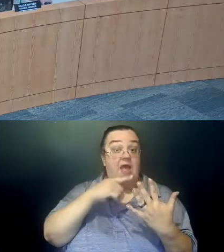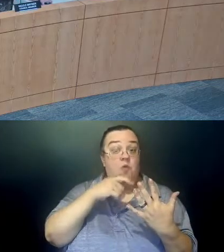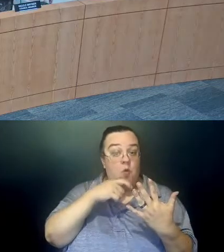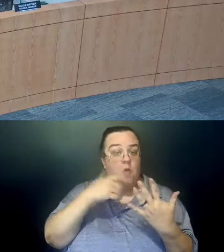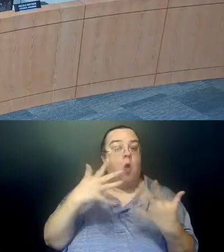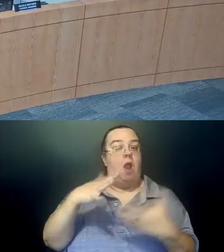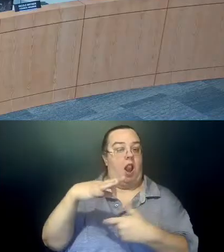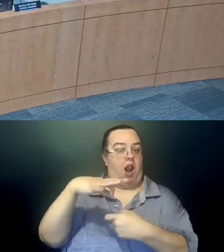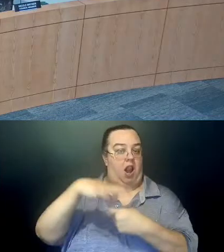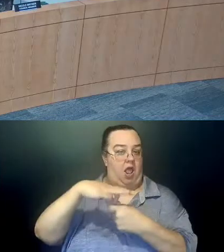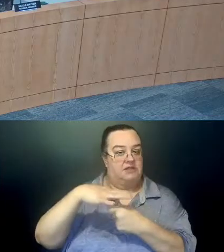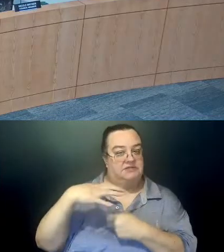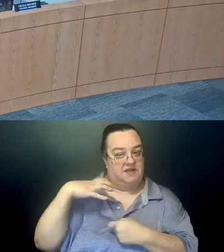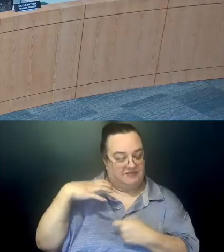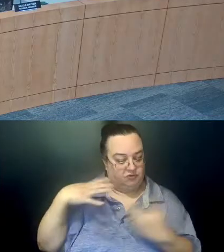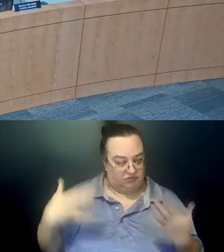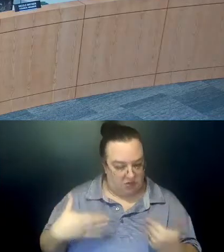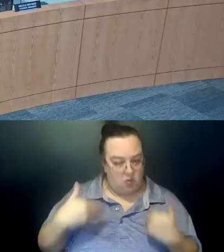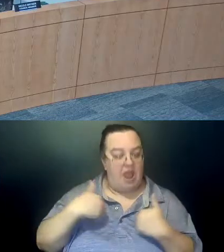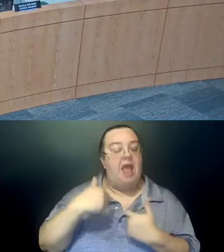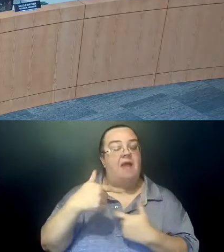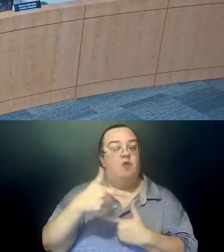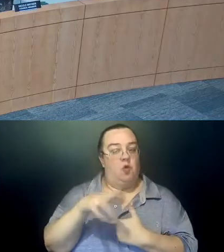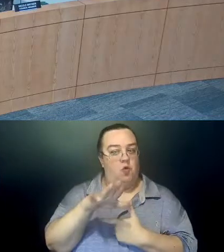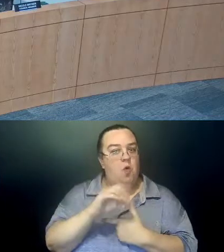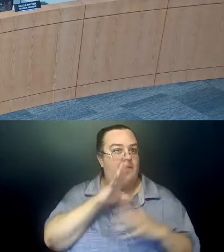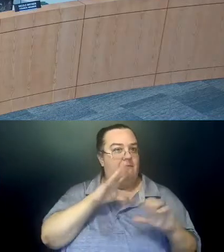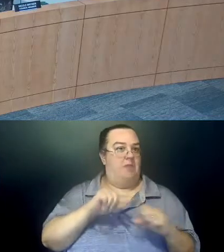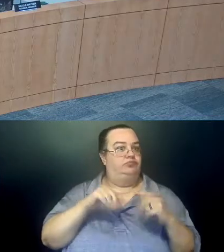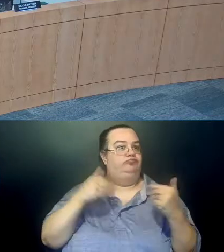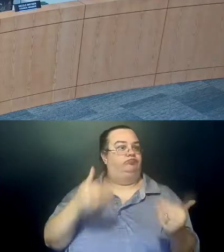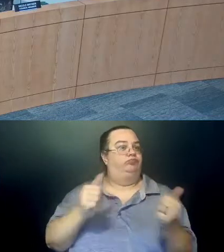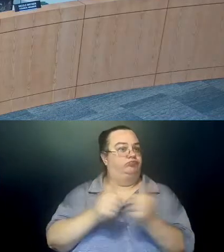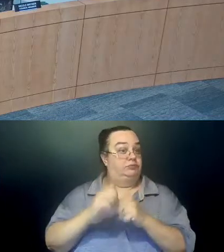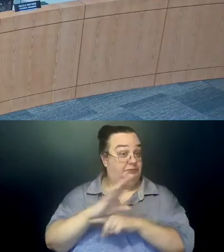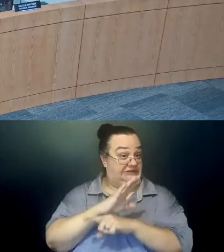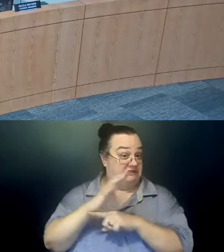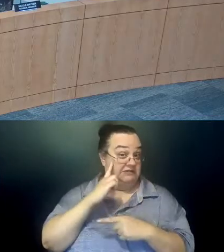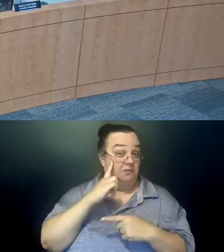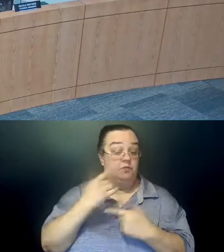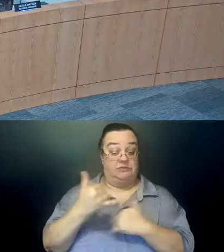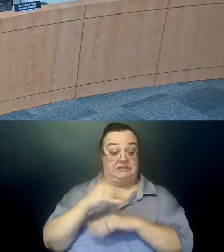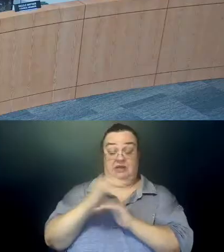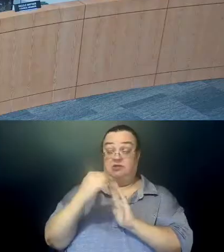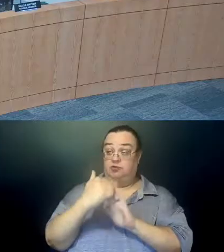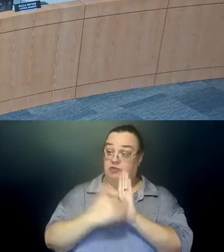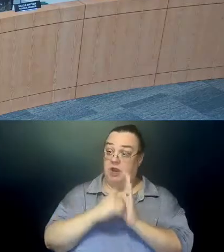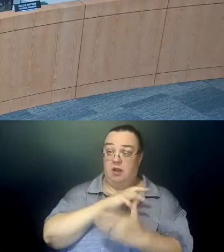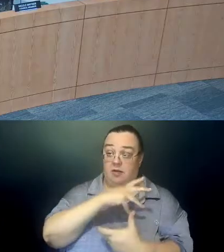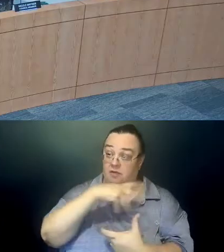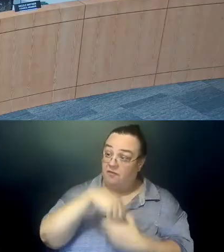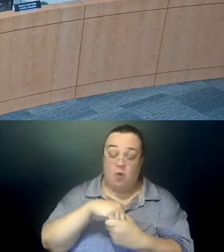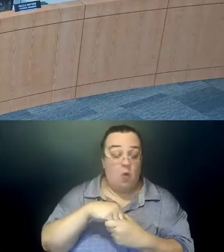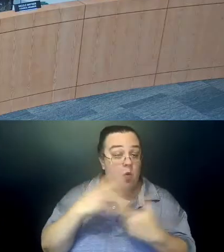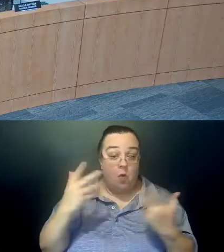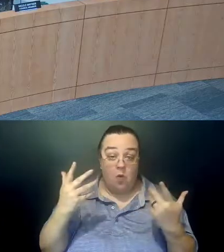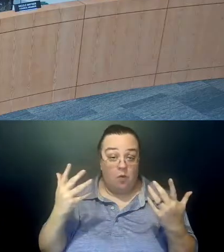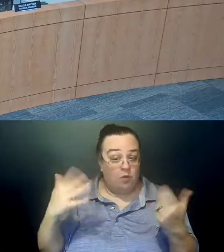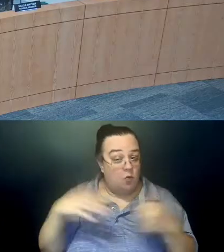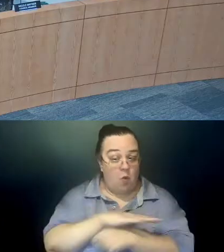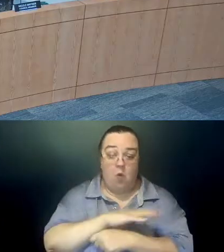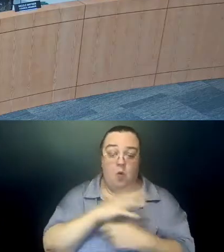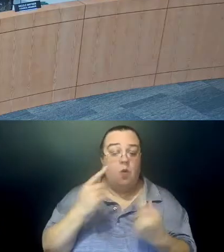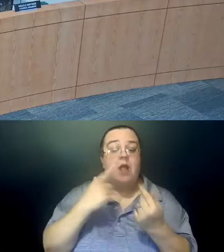town of Cheverly present, we have a quorum to conduct business. This evening's agenda consists entirely of holding the